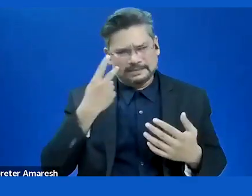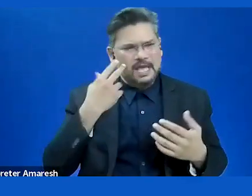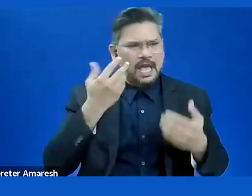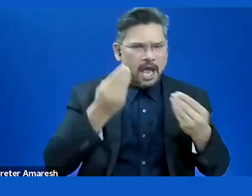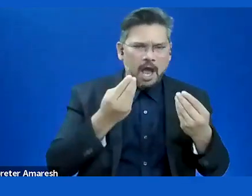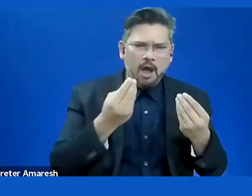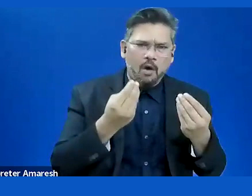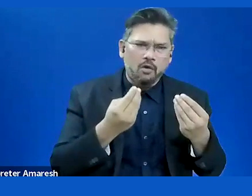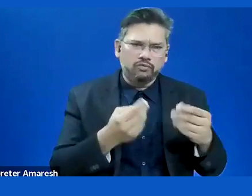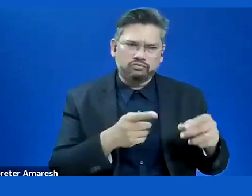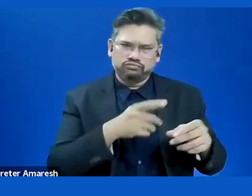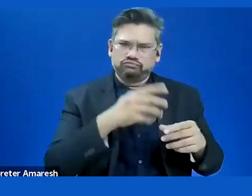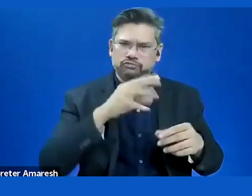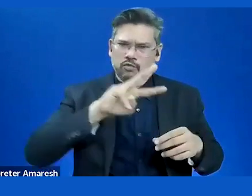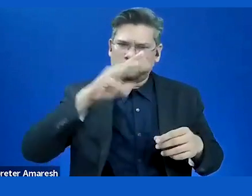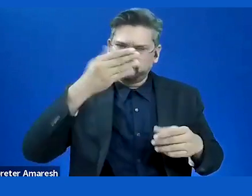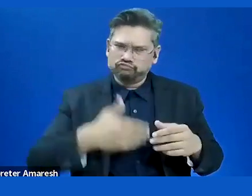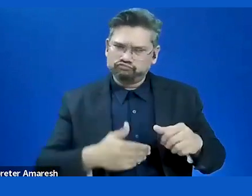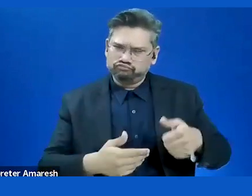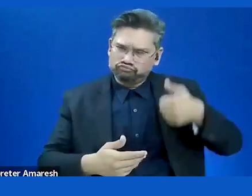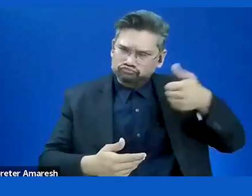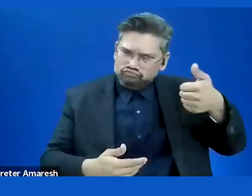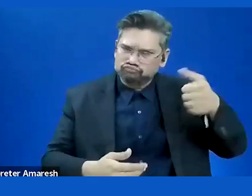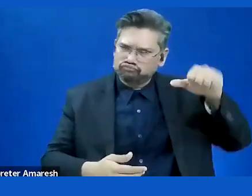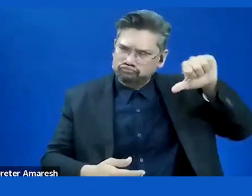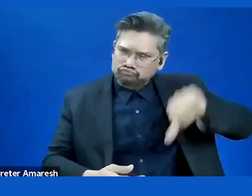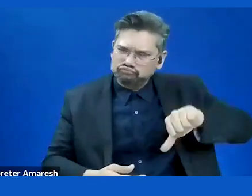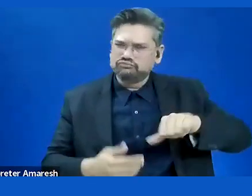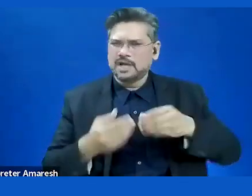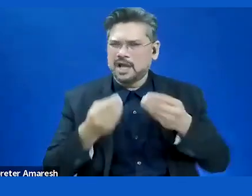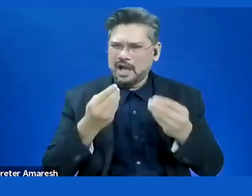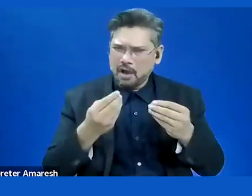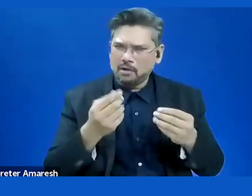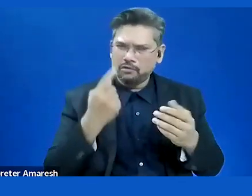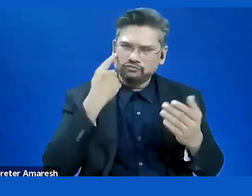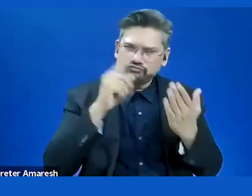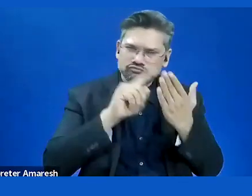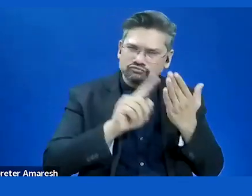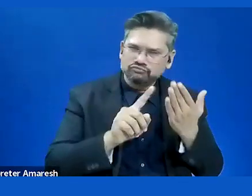that companies have developed, that different organizations have developed.